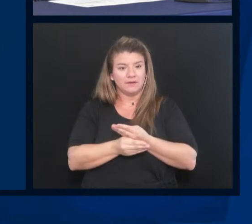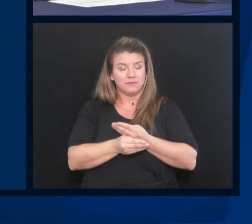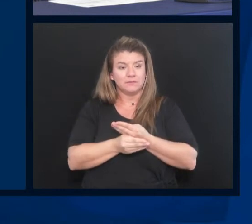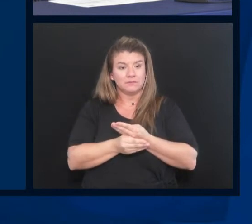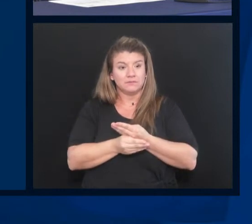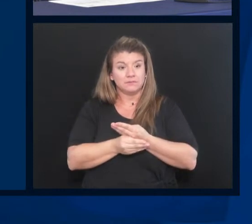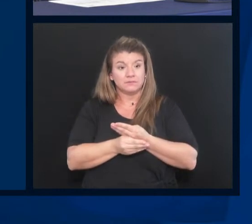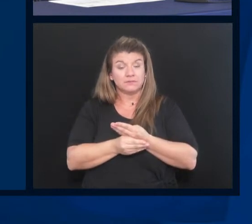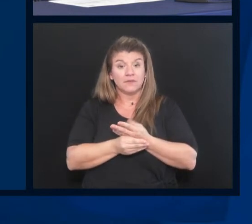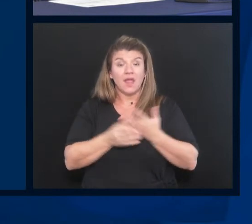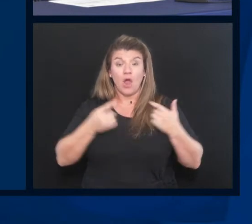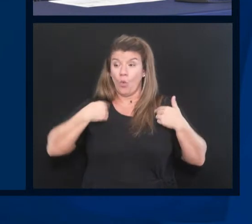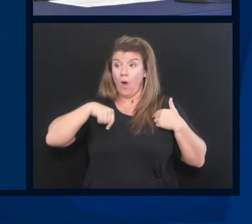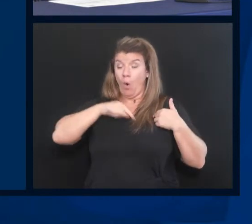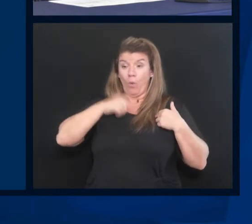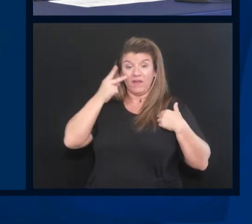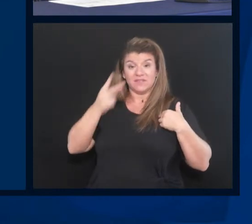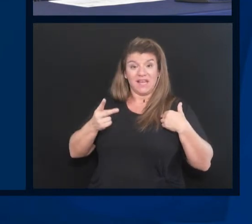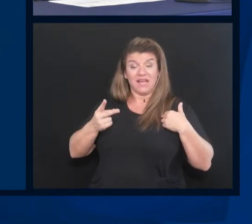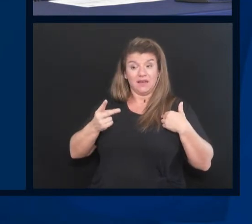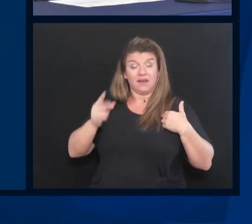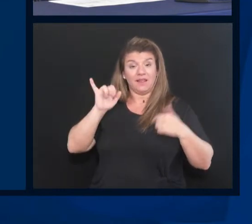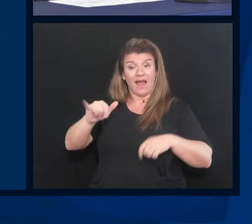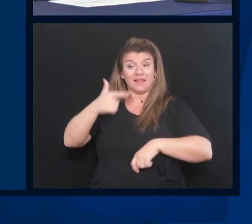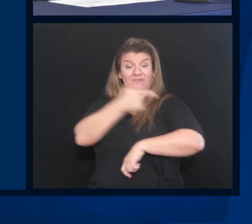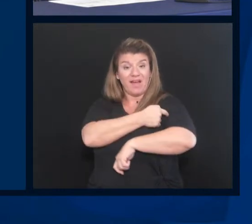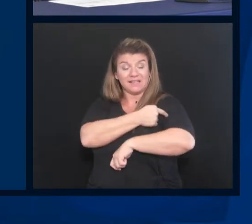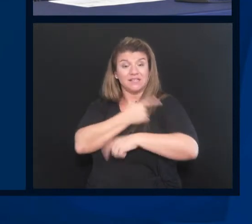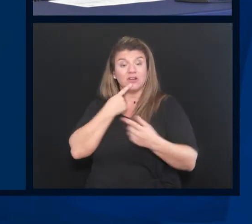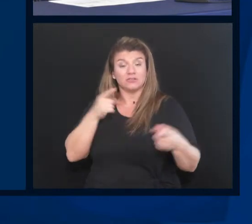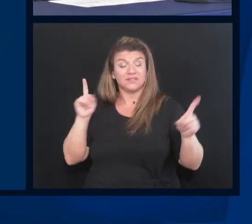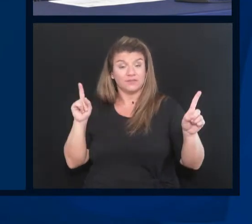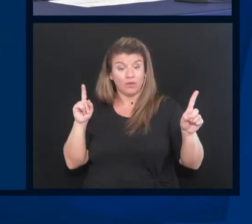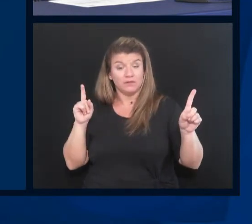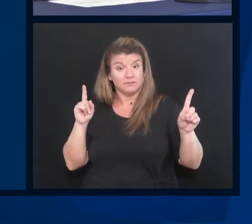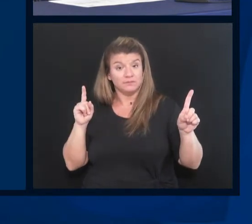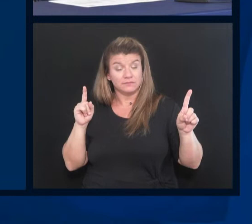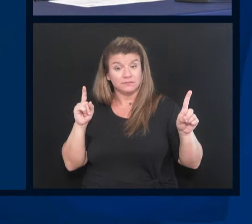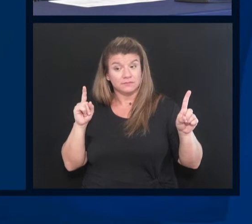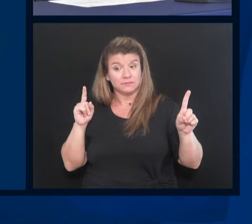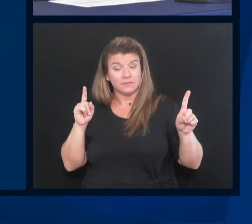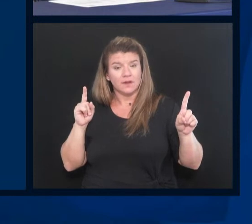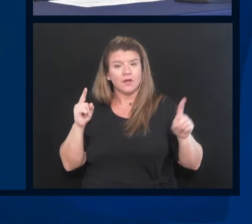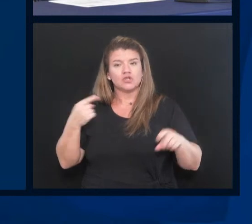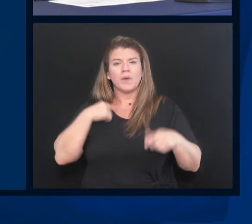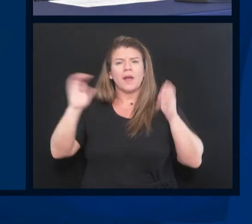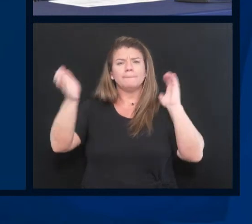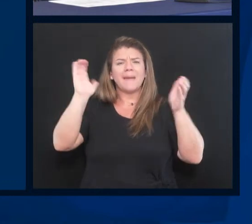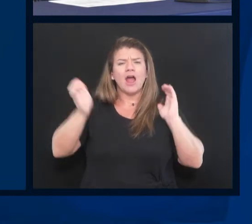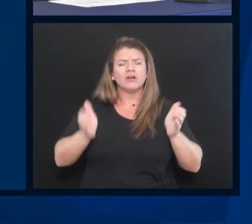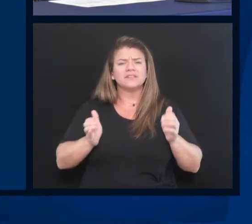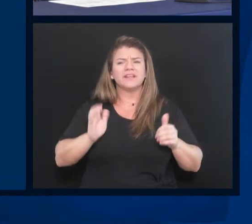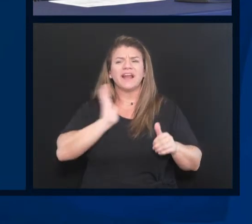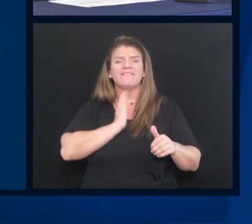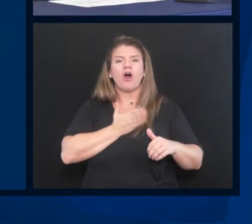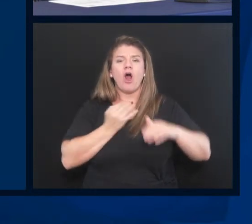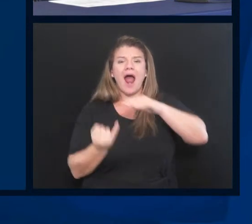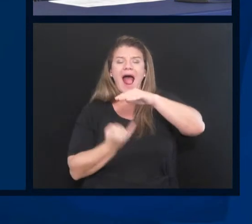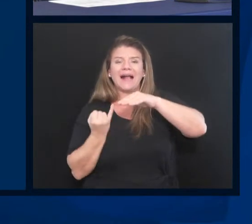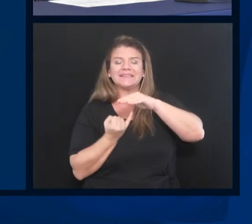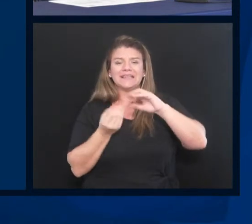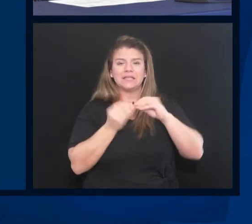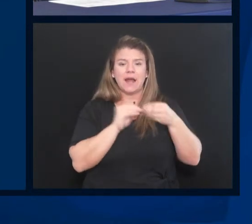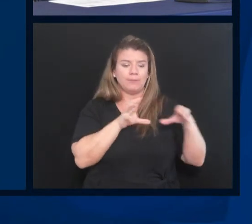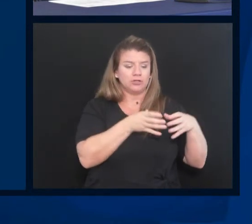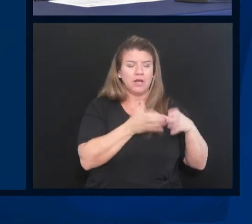And what we've seen is that those vaccines do work. And so we took a quick comparison of where our isolation numbers were compared